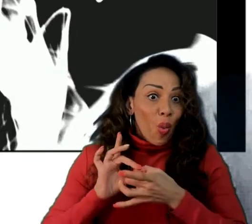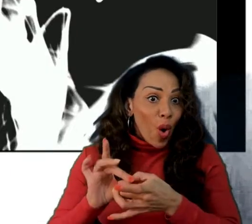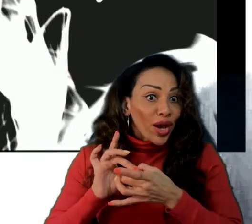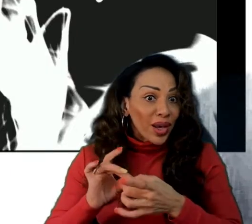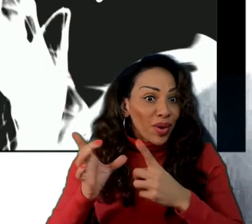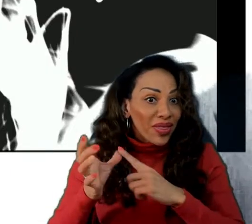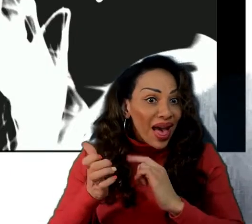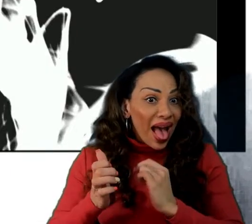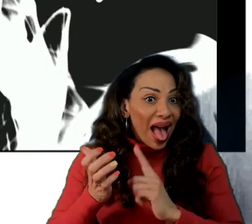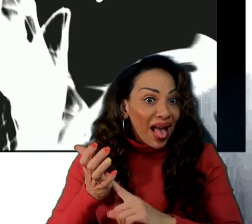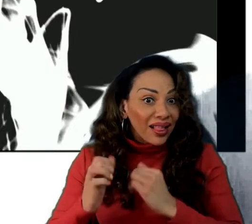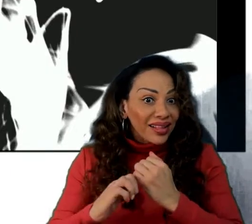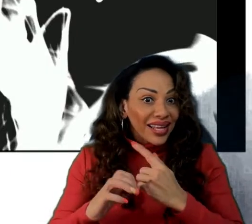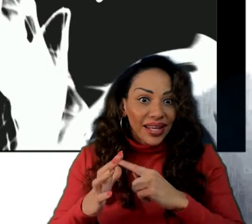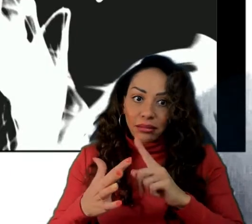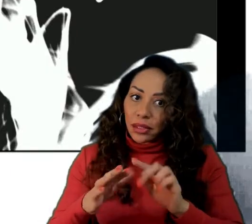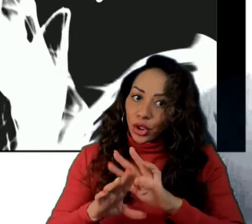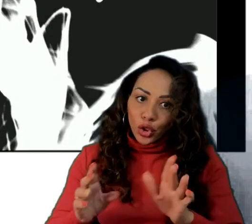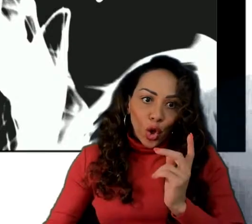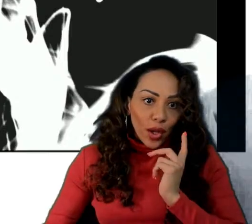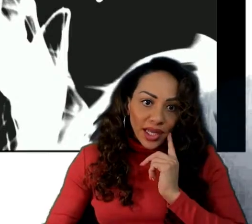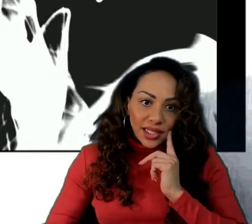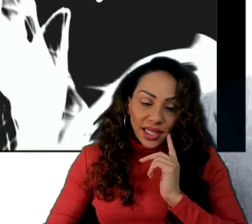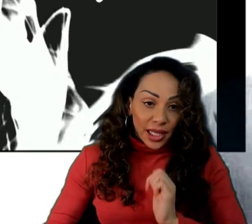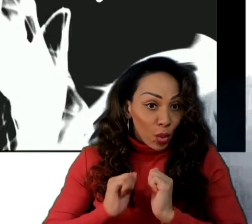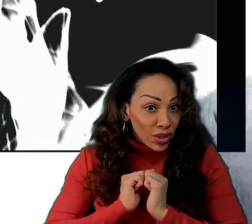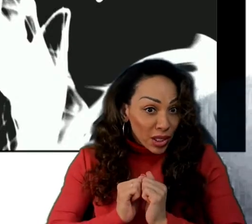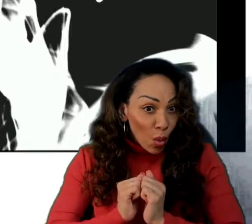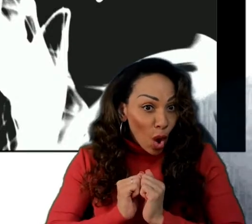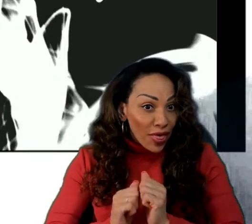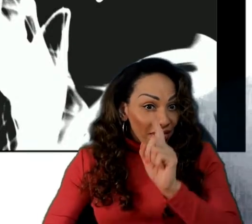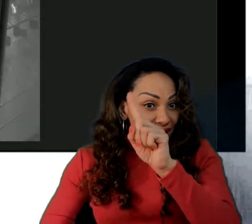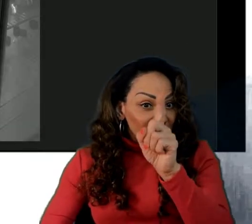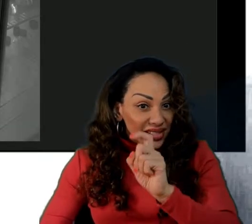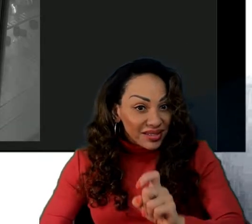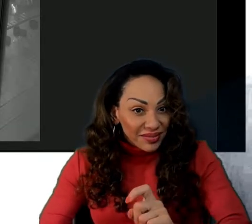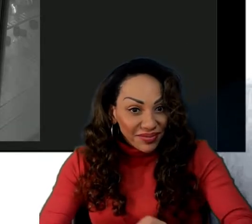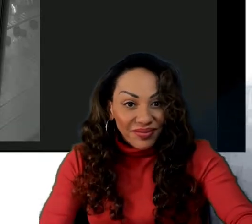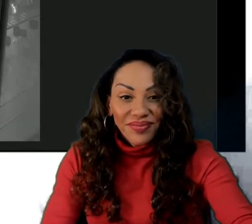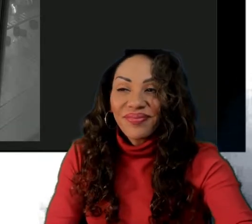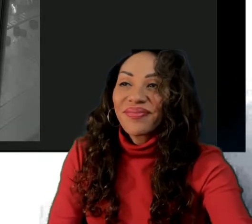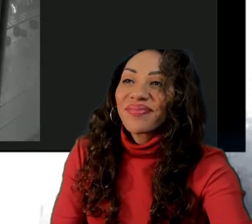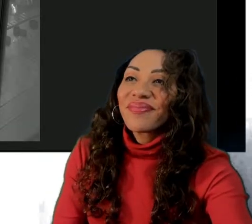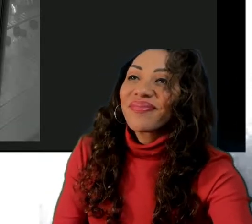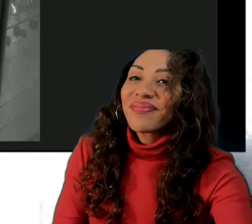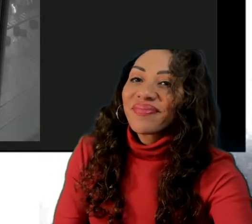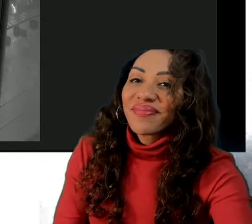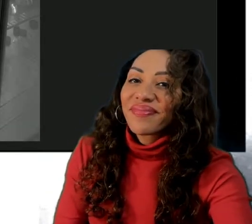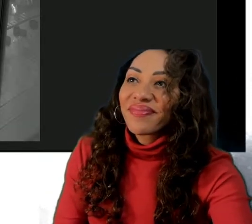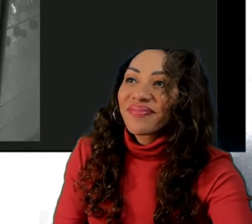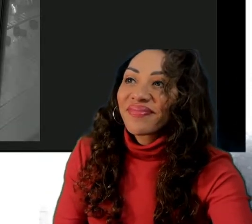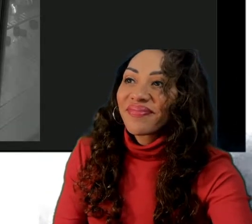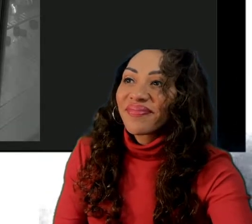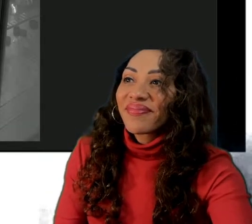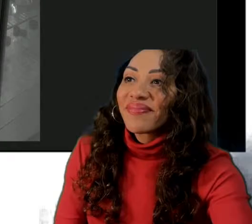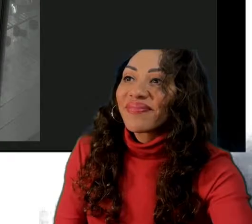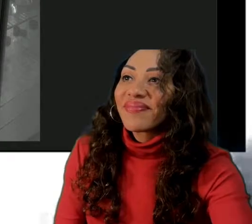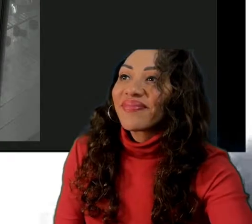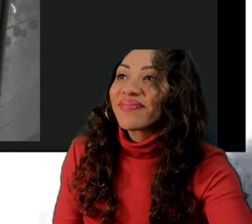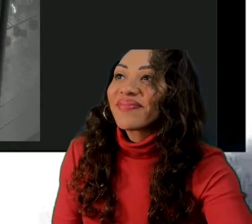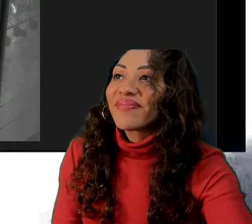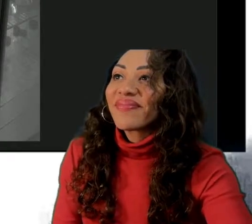So was it worth it? Some of the key challenges were complex